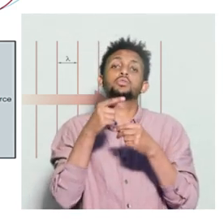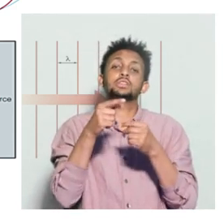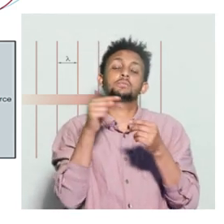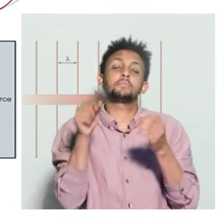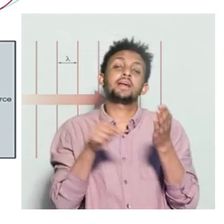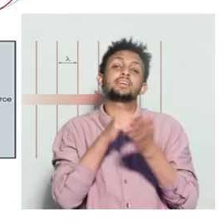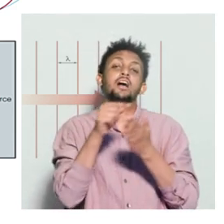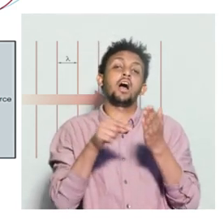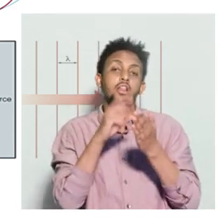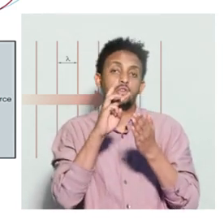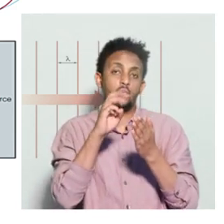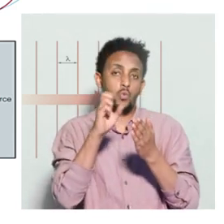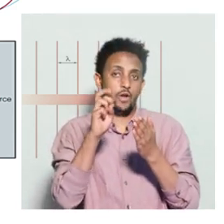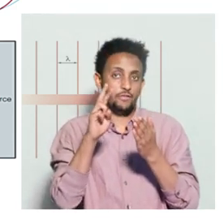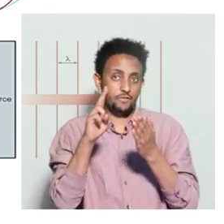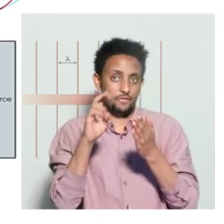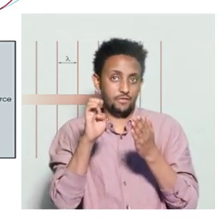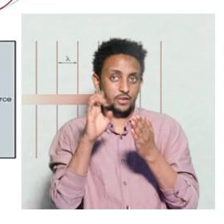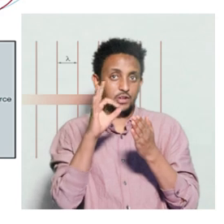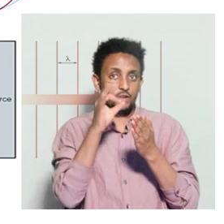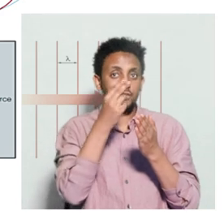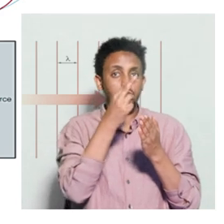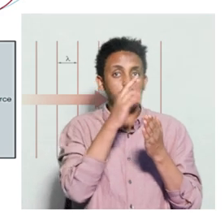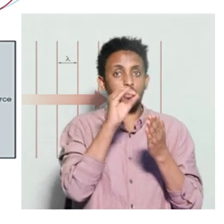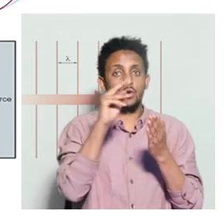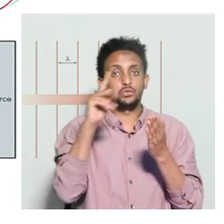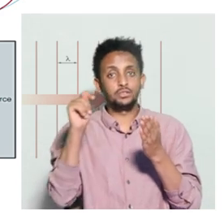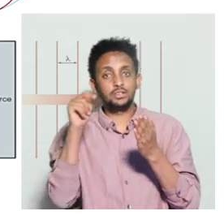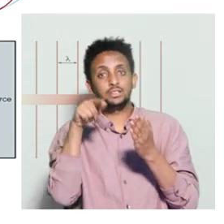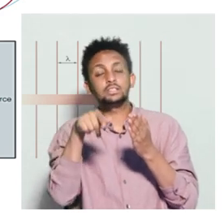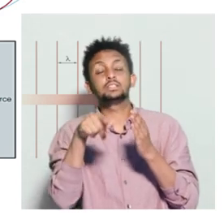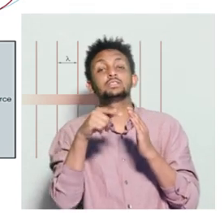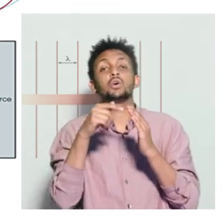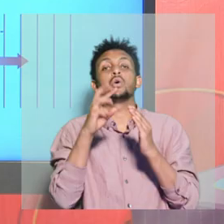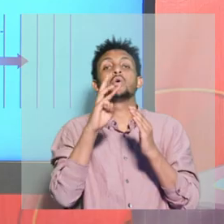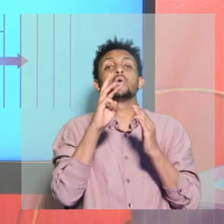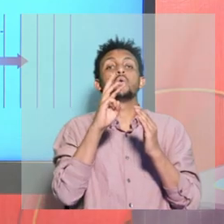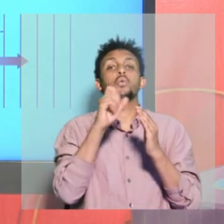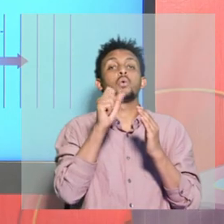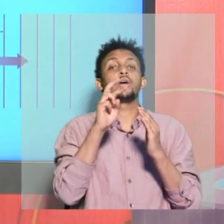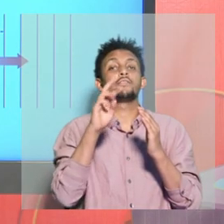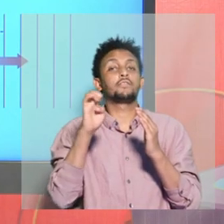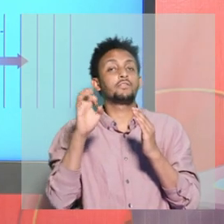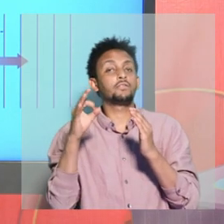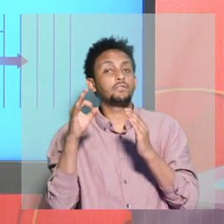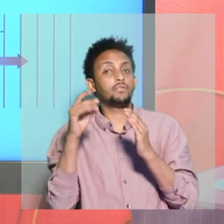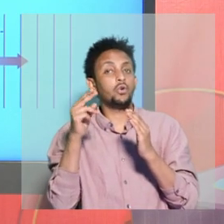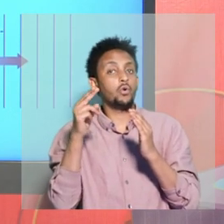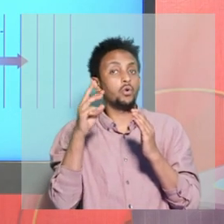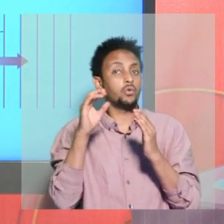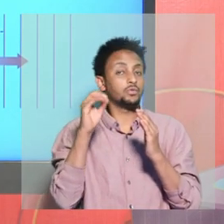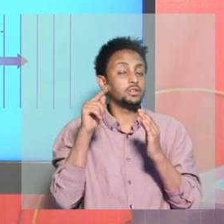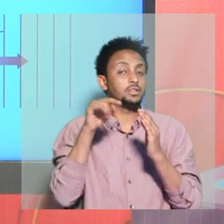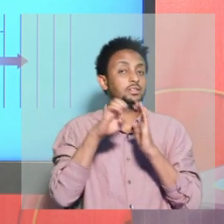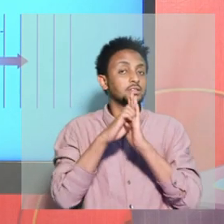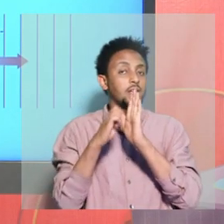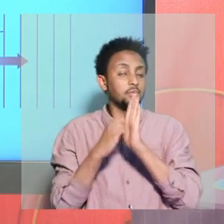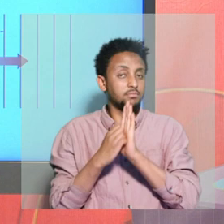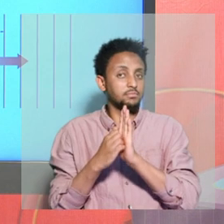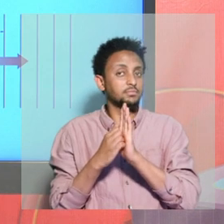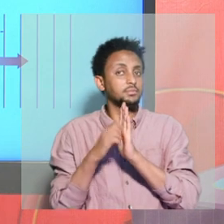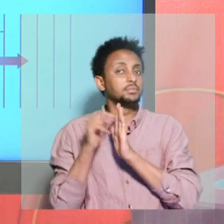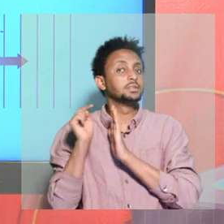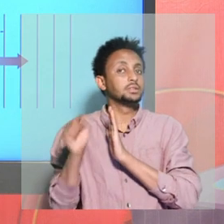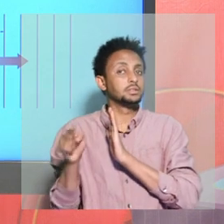spherical wavefronts, okay? And this particle as well produce its own wavefronts. And at this case, for example, let's take